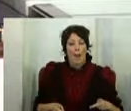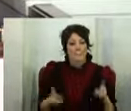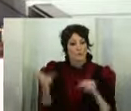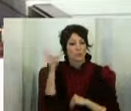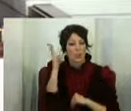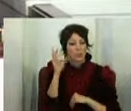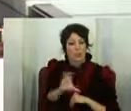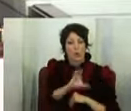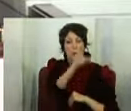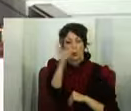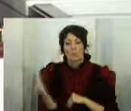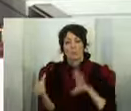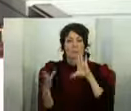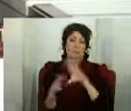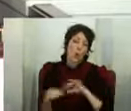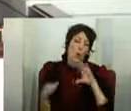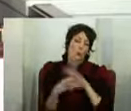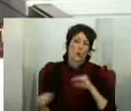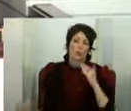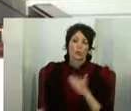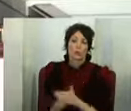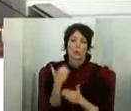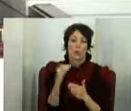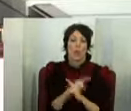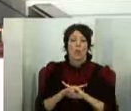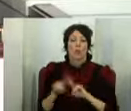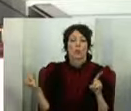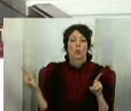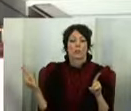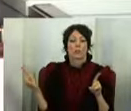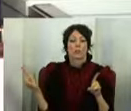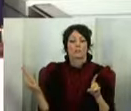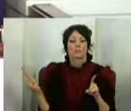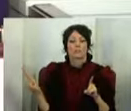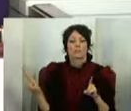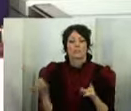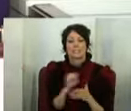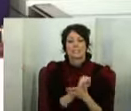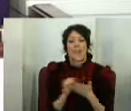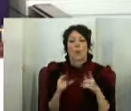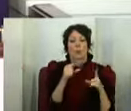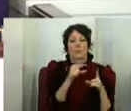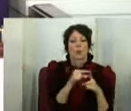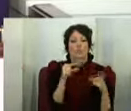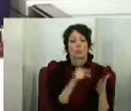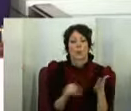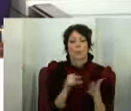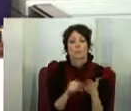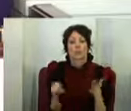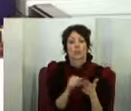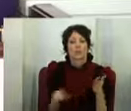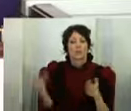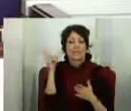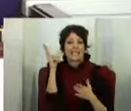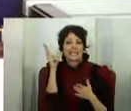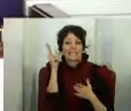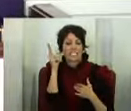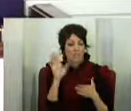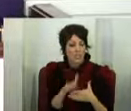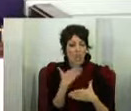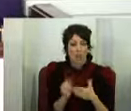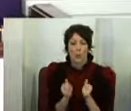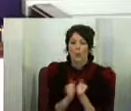the Christmas story afresh and anew, but through the sacred text of our scriptures, and to listen and to share in the